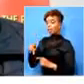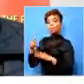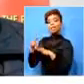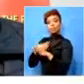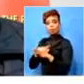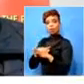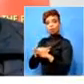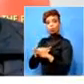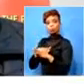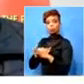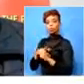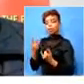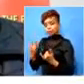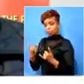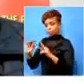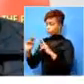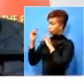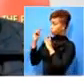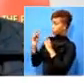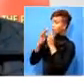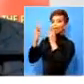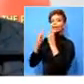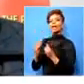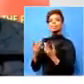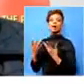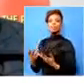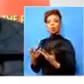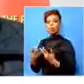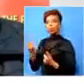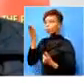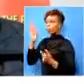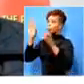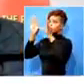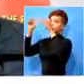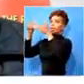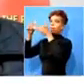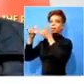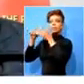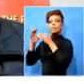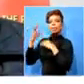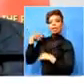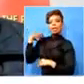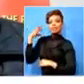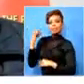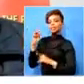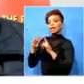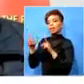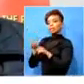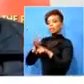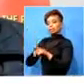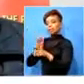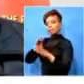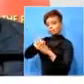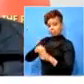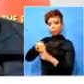just going through that number of cabinet ministers who are members of the SACP, it would seem that members who